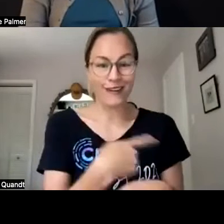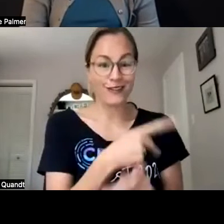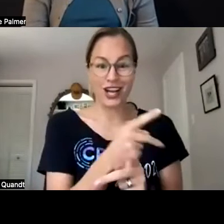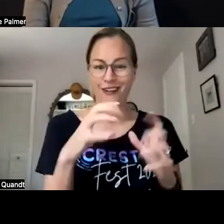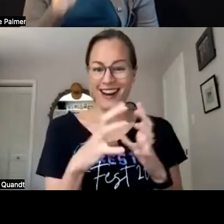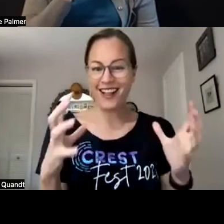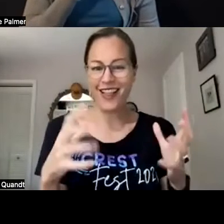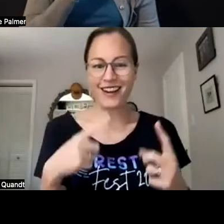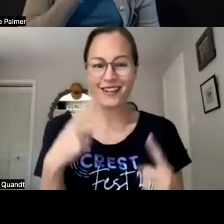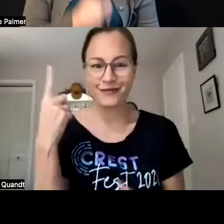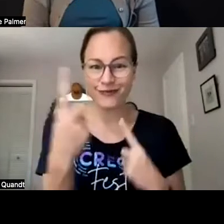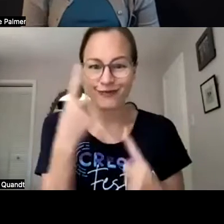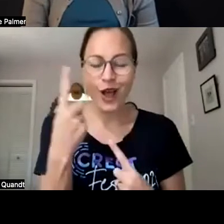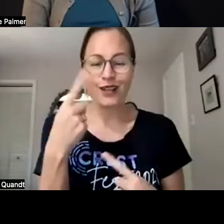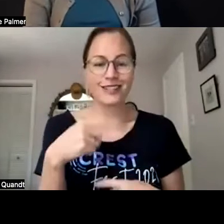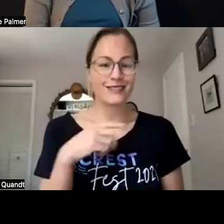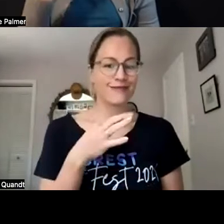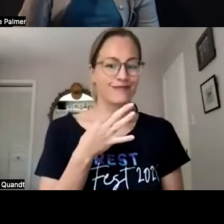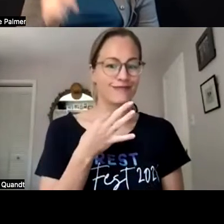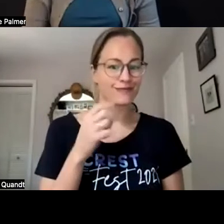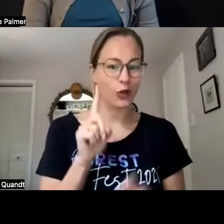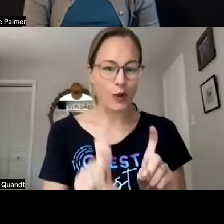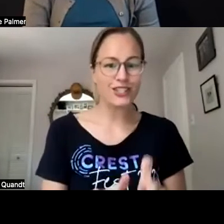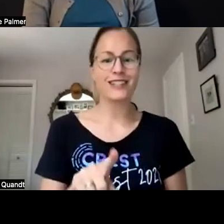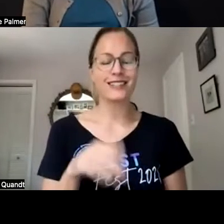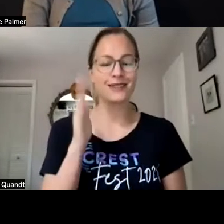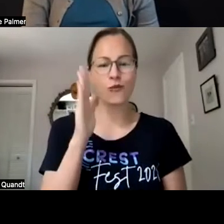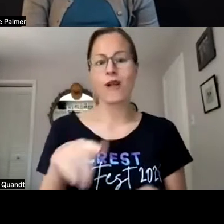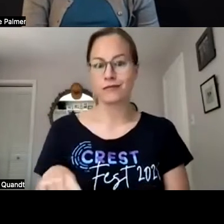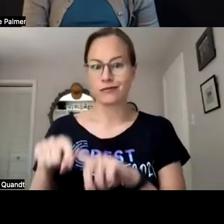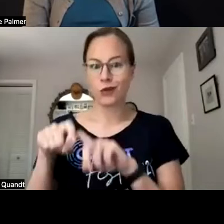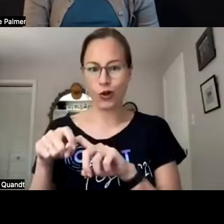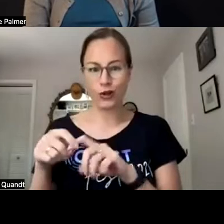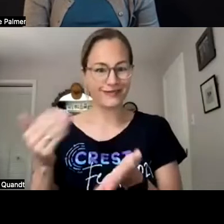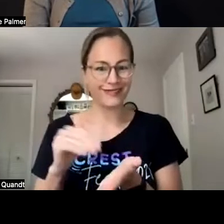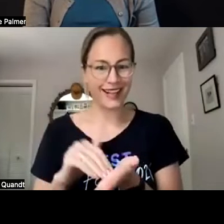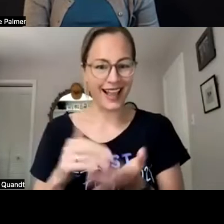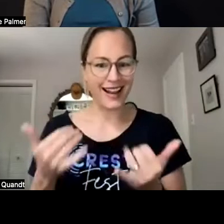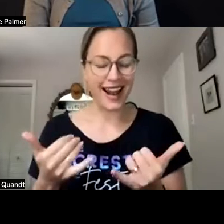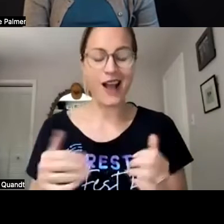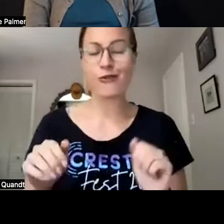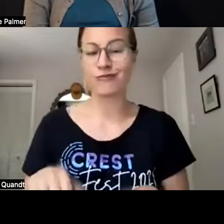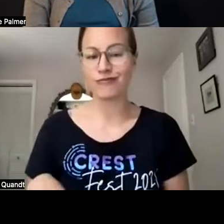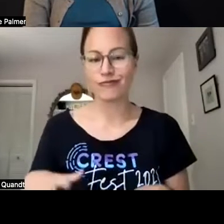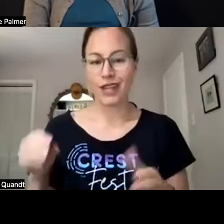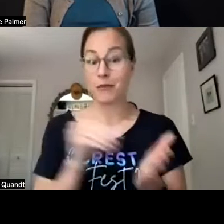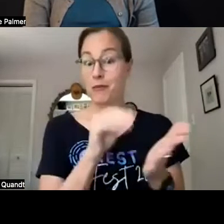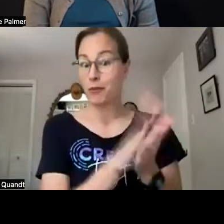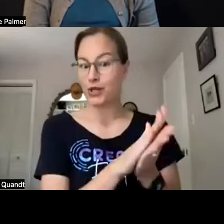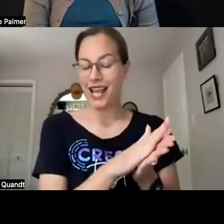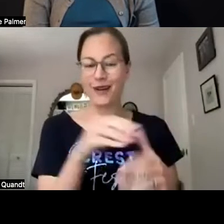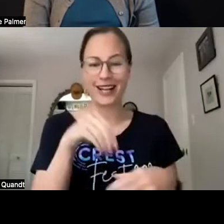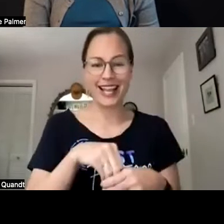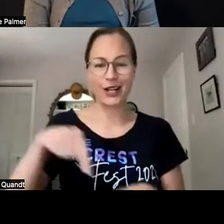rest of your slides. Okay. I know there's been a lot of talk in the chats and back and forth about comments,